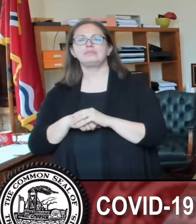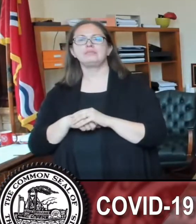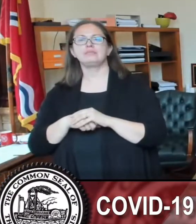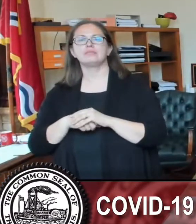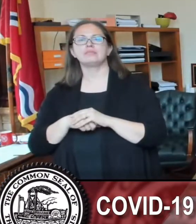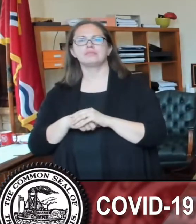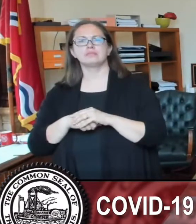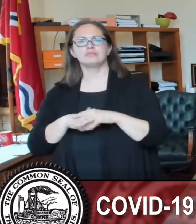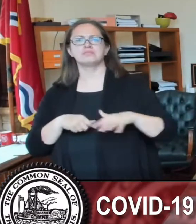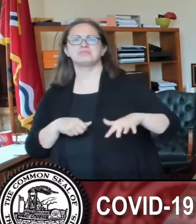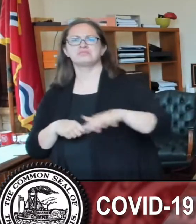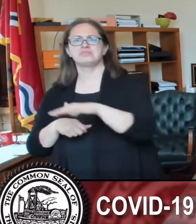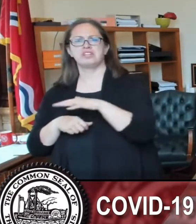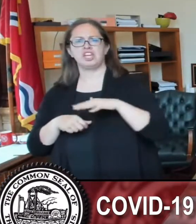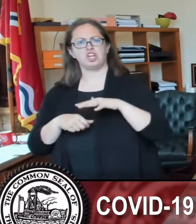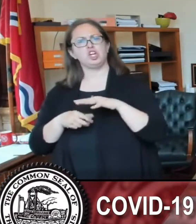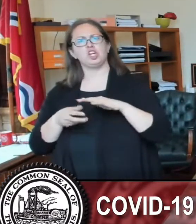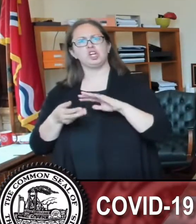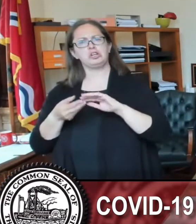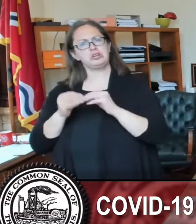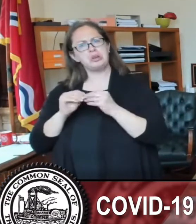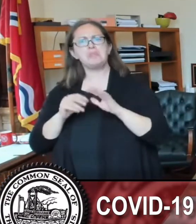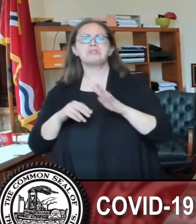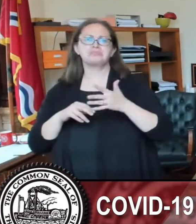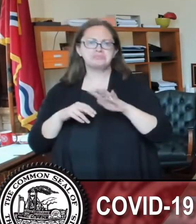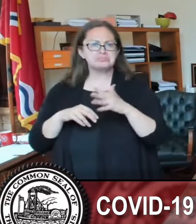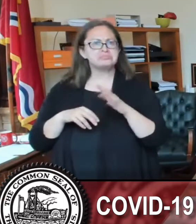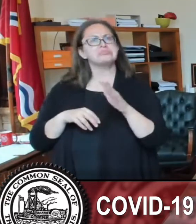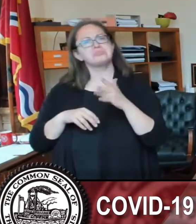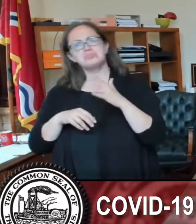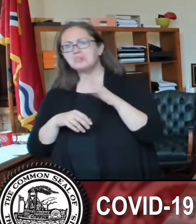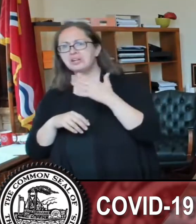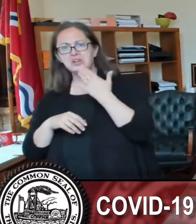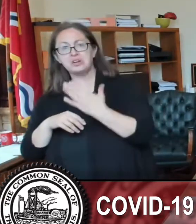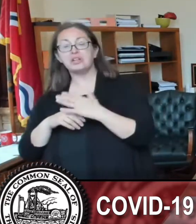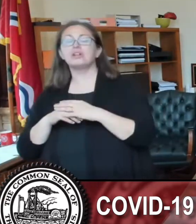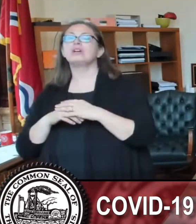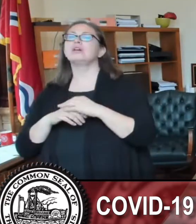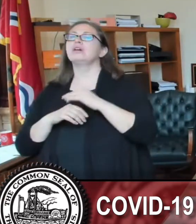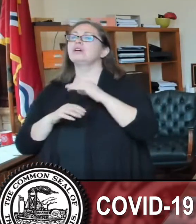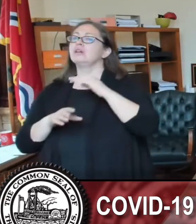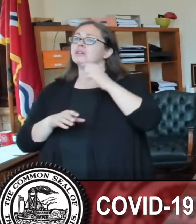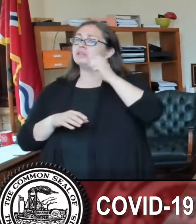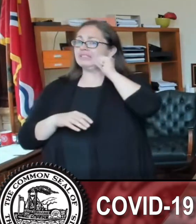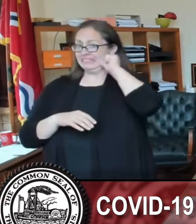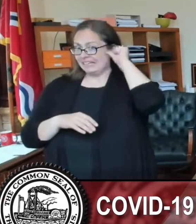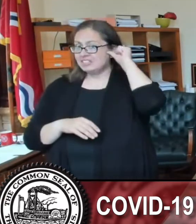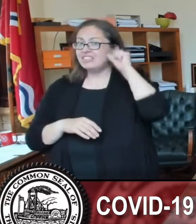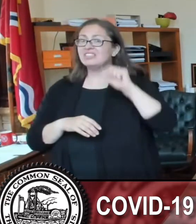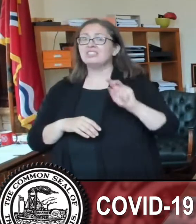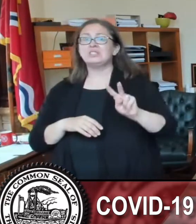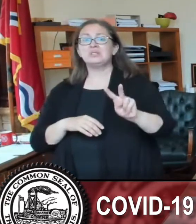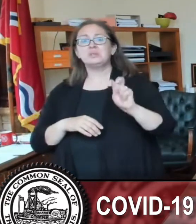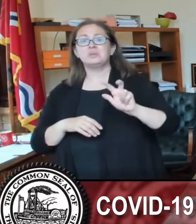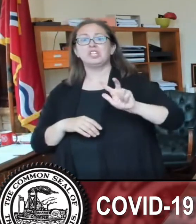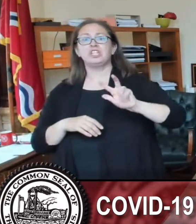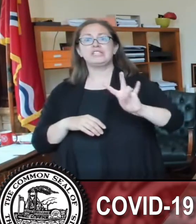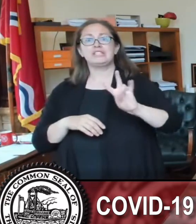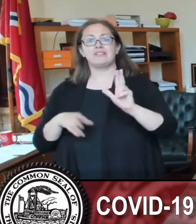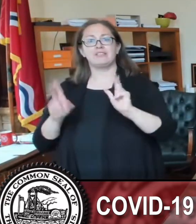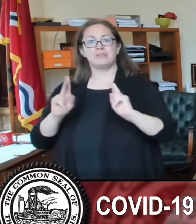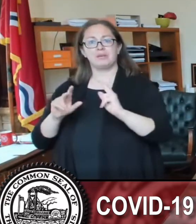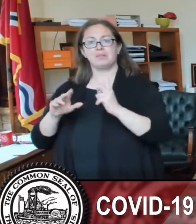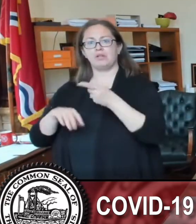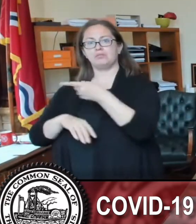Our regional numbers on COVID are still pretty good. But yesterday, there were 237 people who were in the